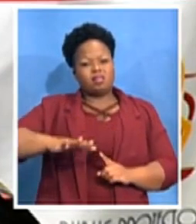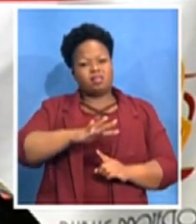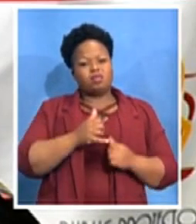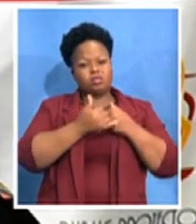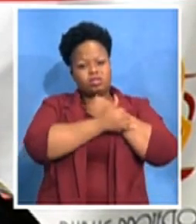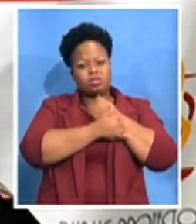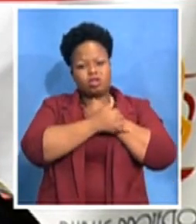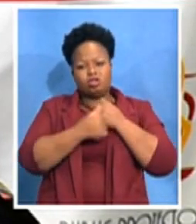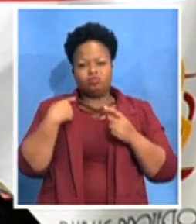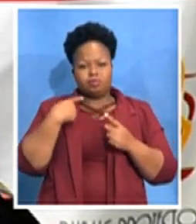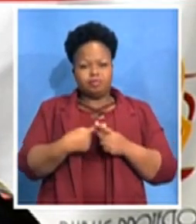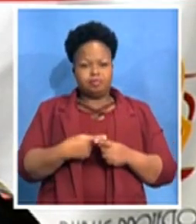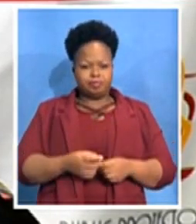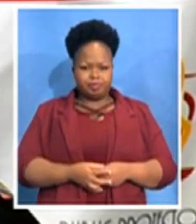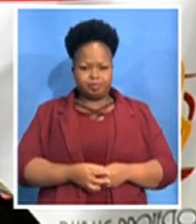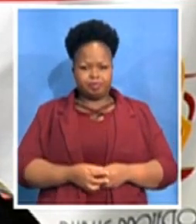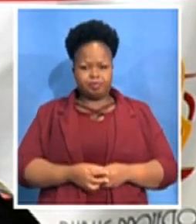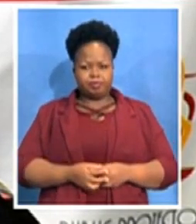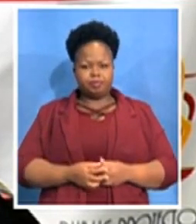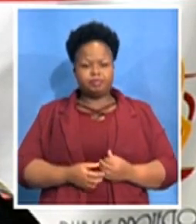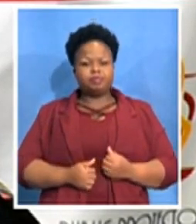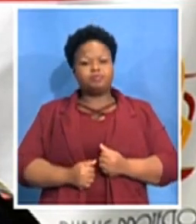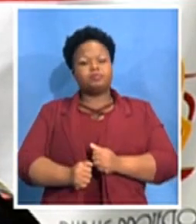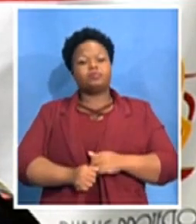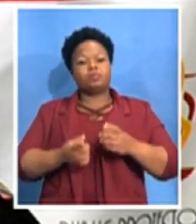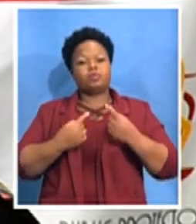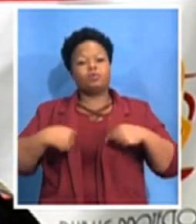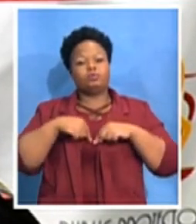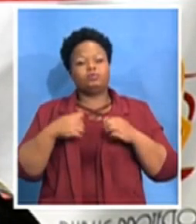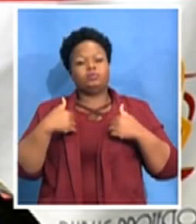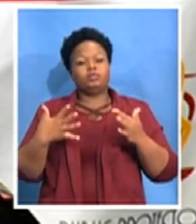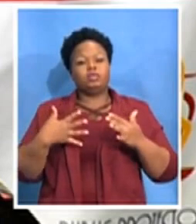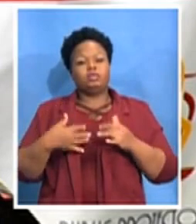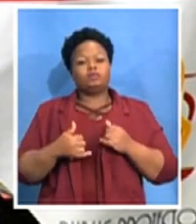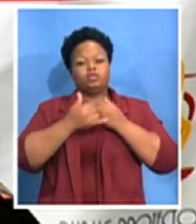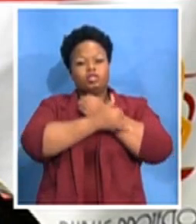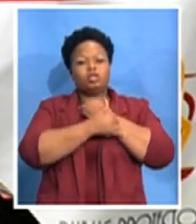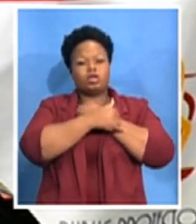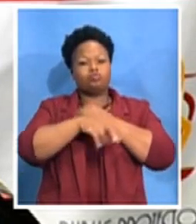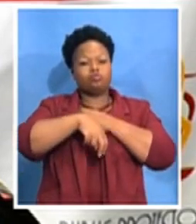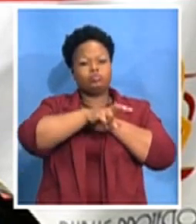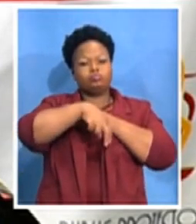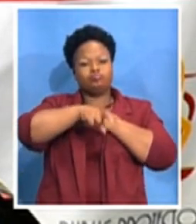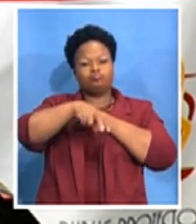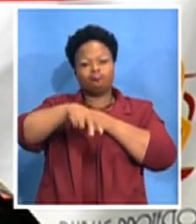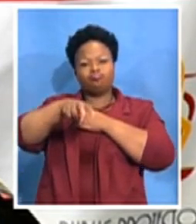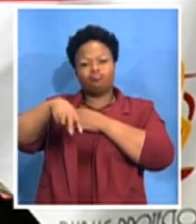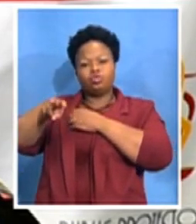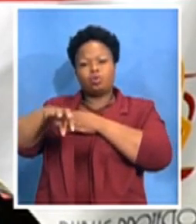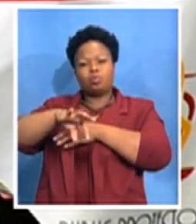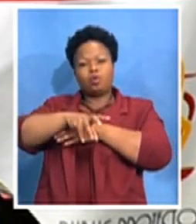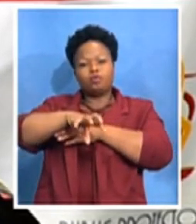We embarked on a nationwide tour of about 5 provinces to carry out inspections at various